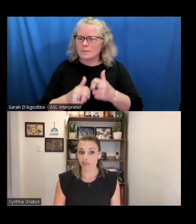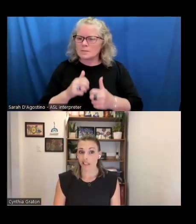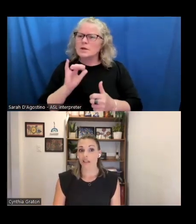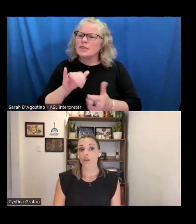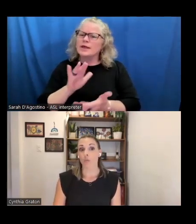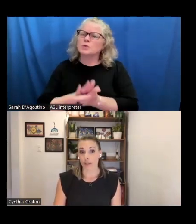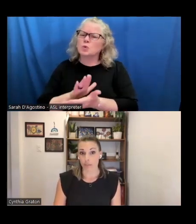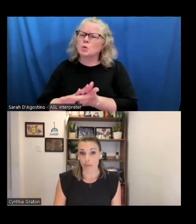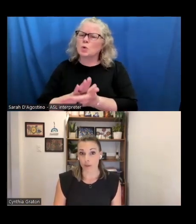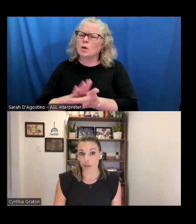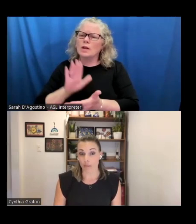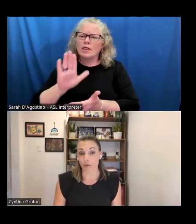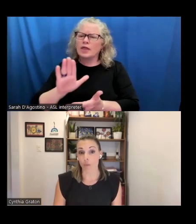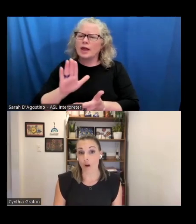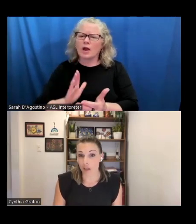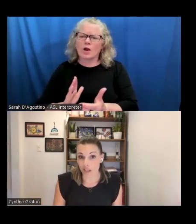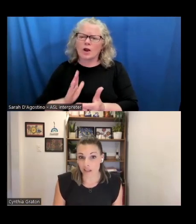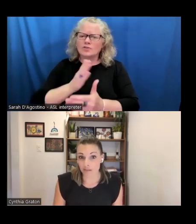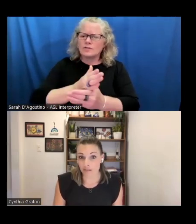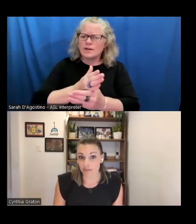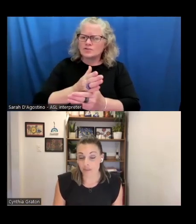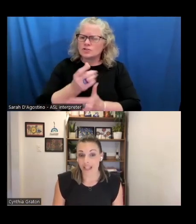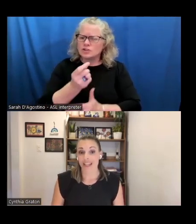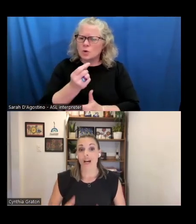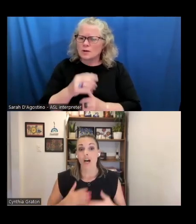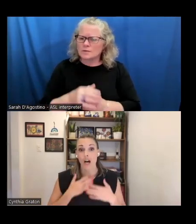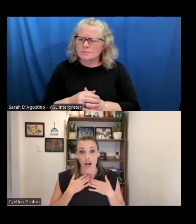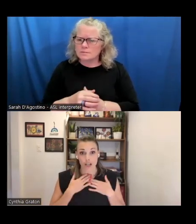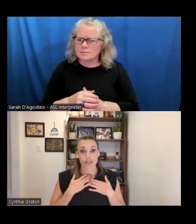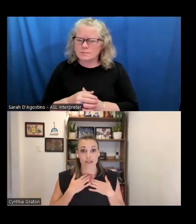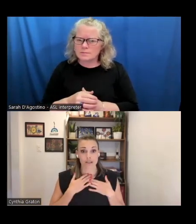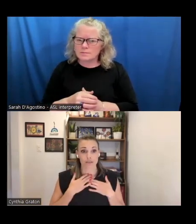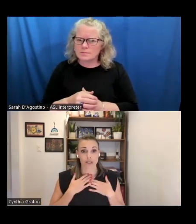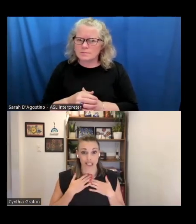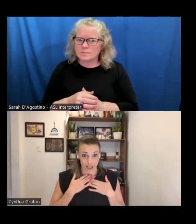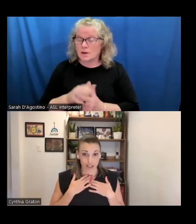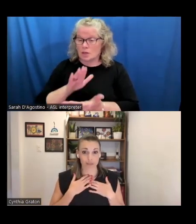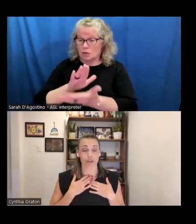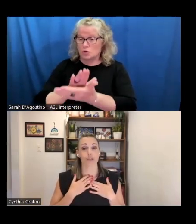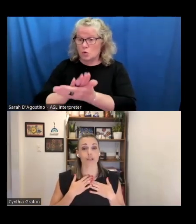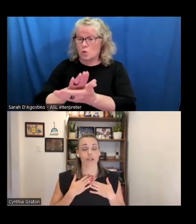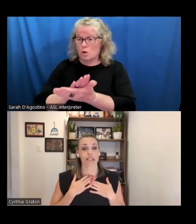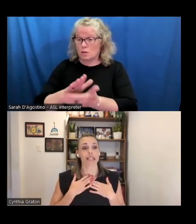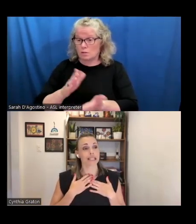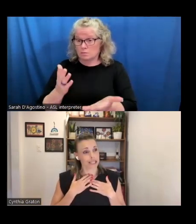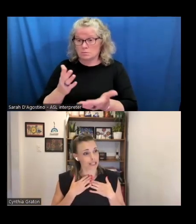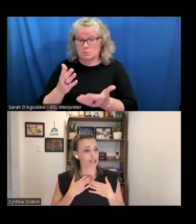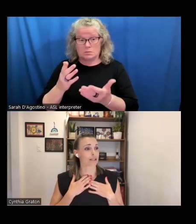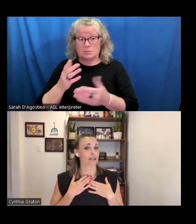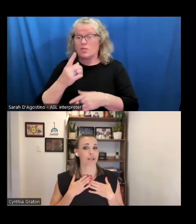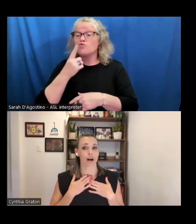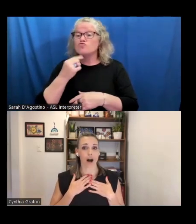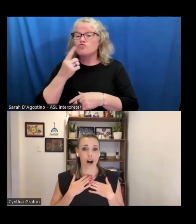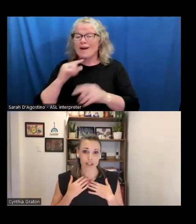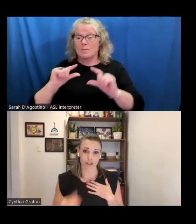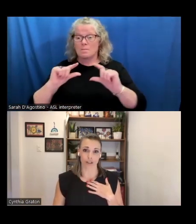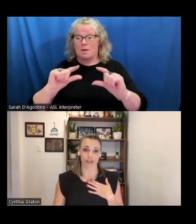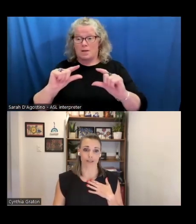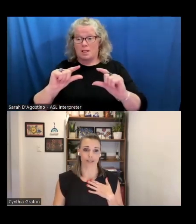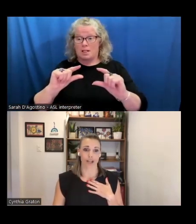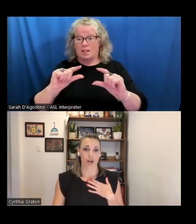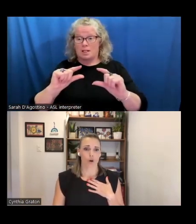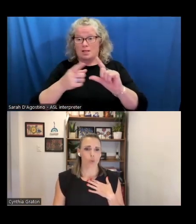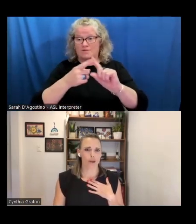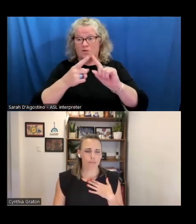school? Red bubble number 1, us, caregivers, insist